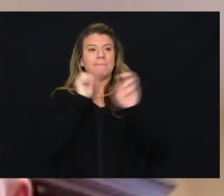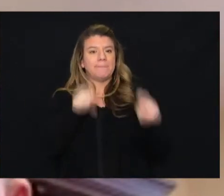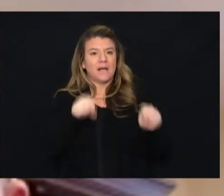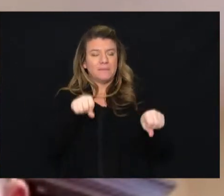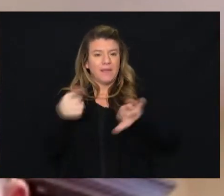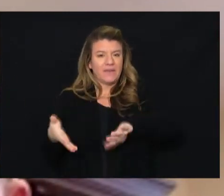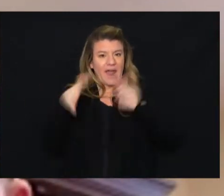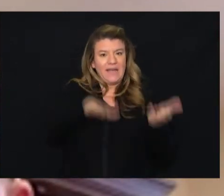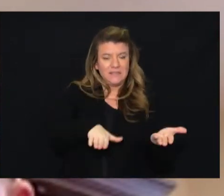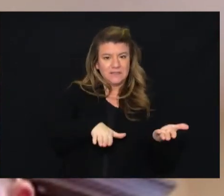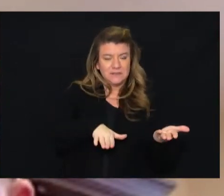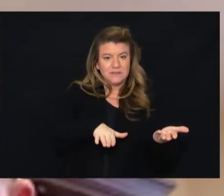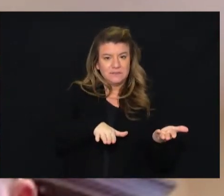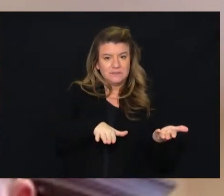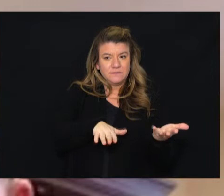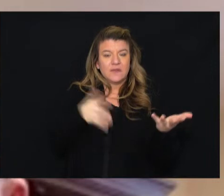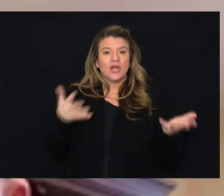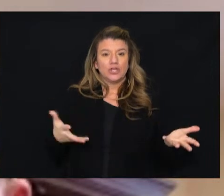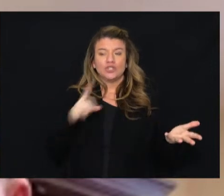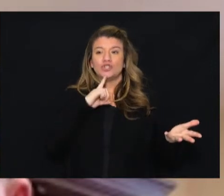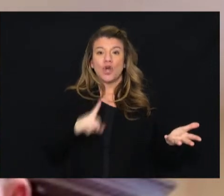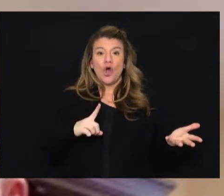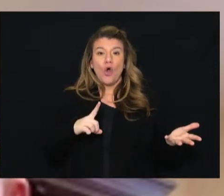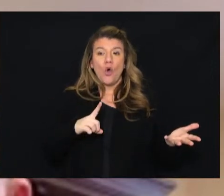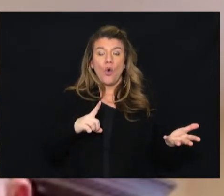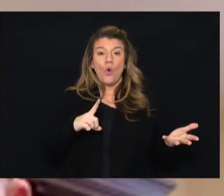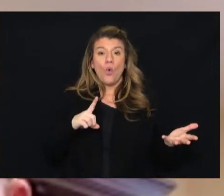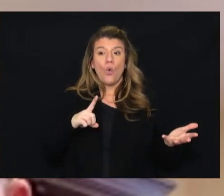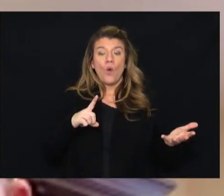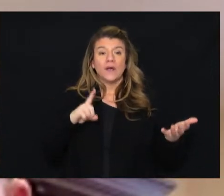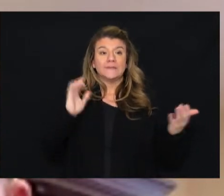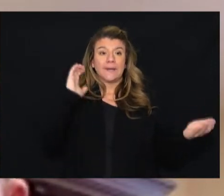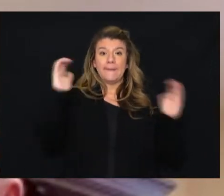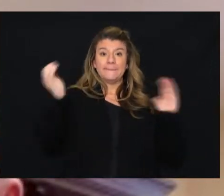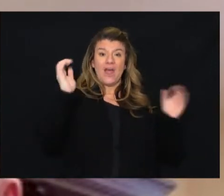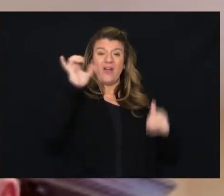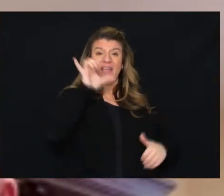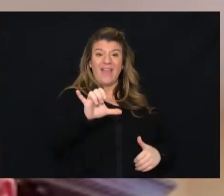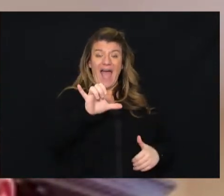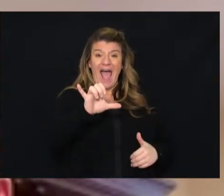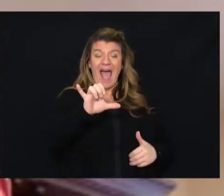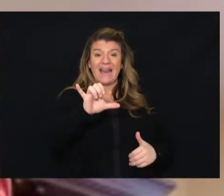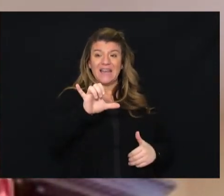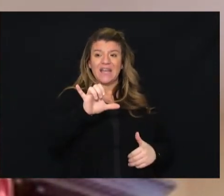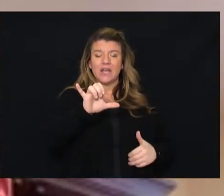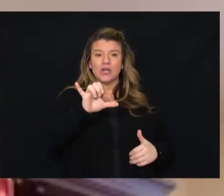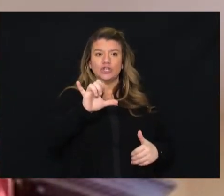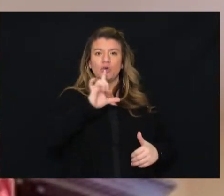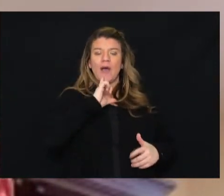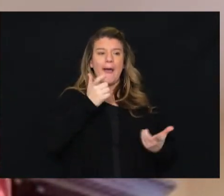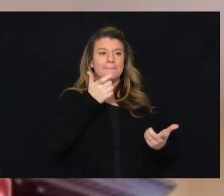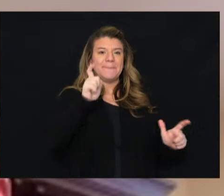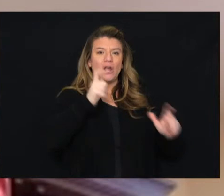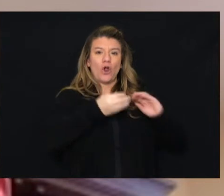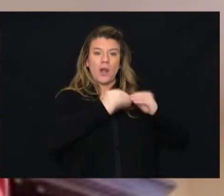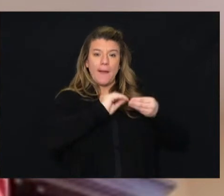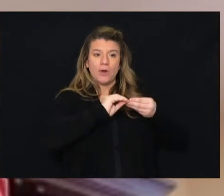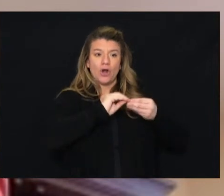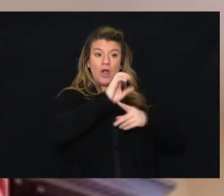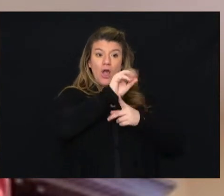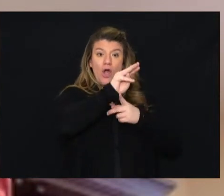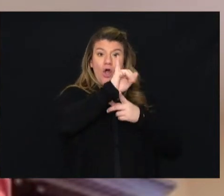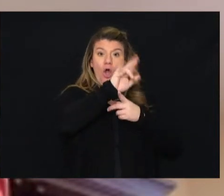dying. So likening that to the fact that a much greater number of